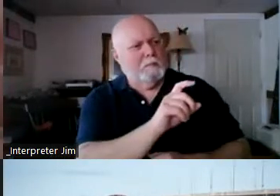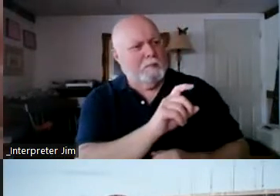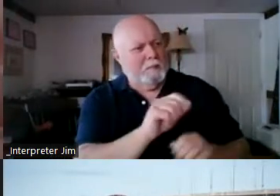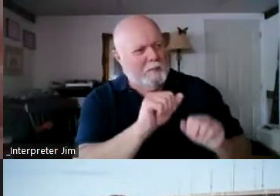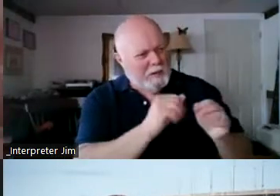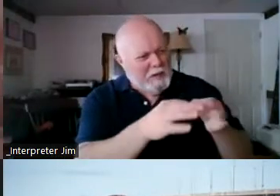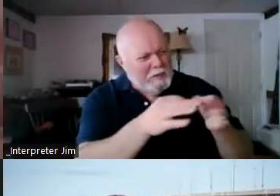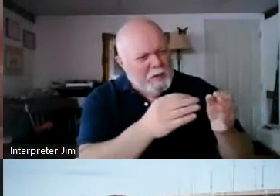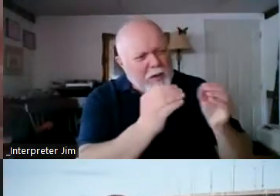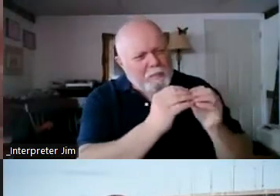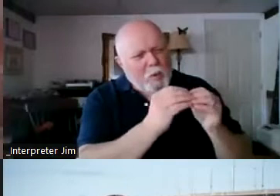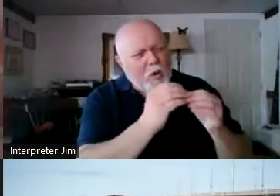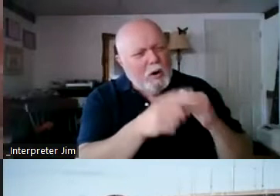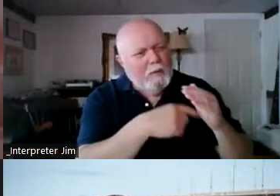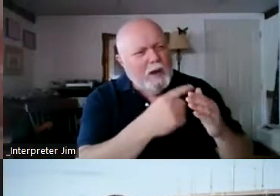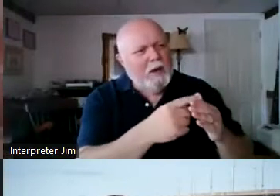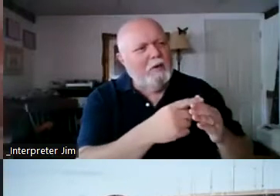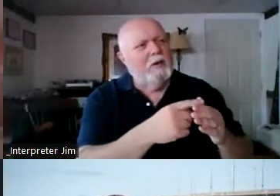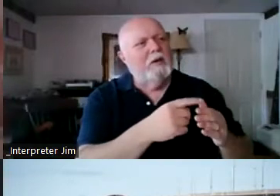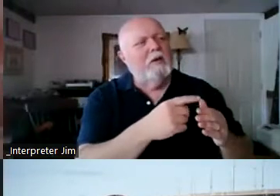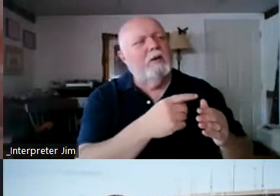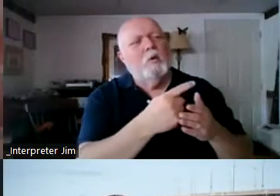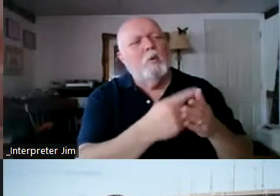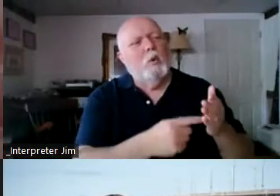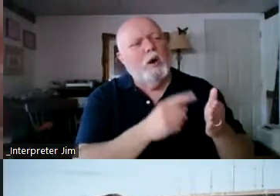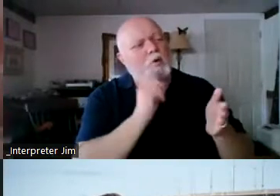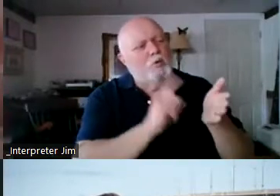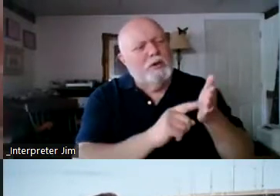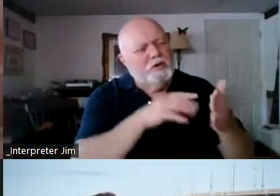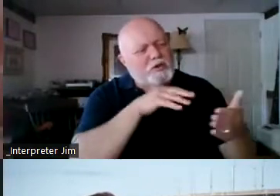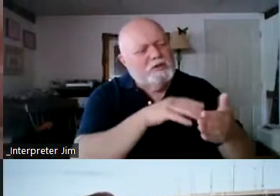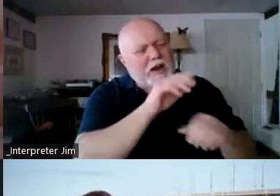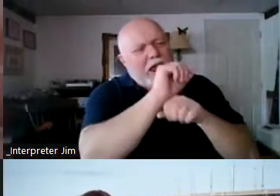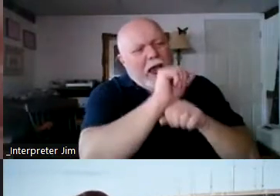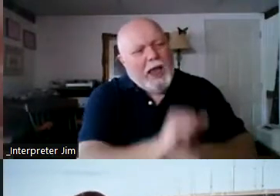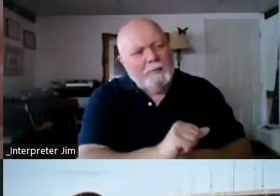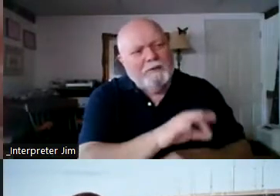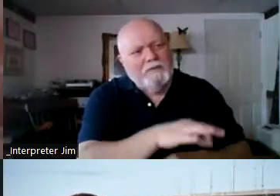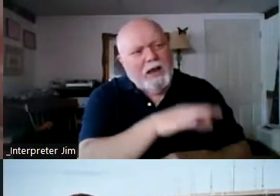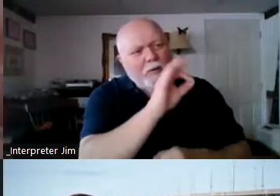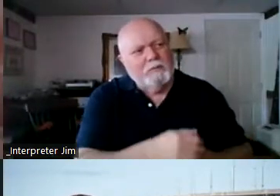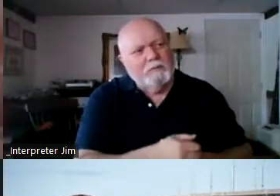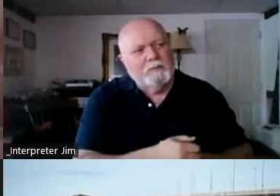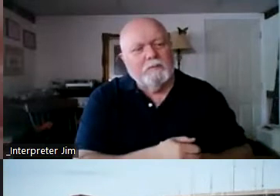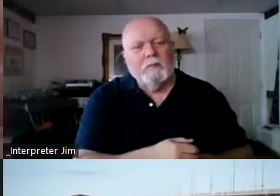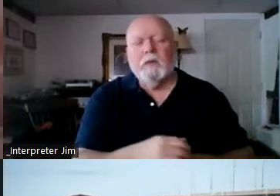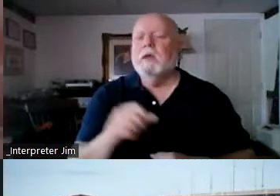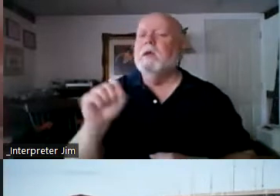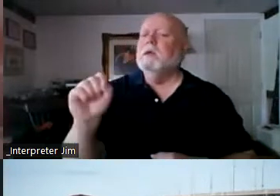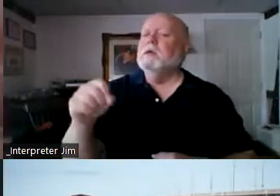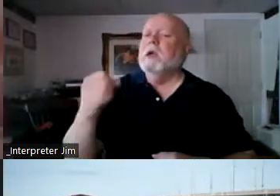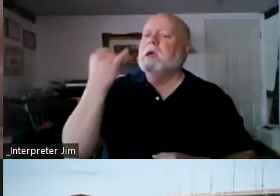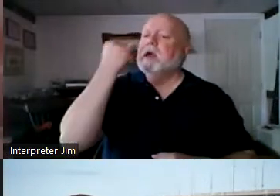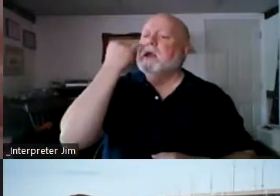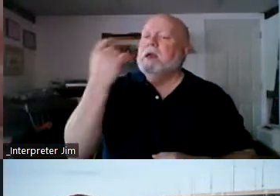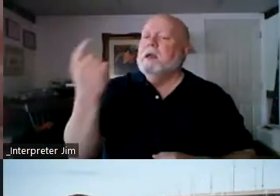the findings of habit researchers? Yeah, I mean, if someone wants to email me, I have a couple books